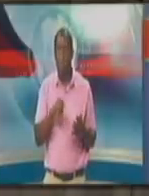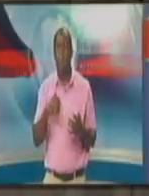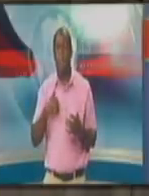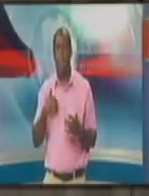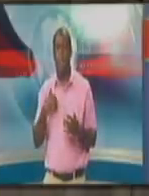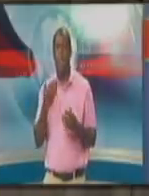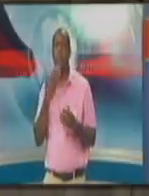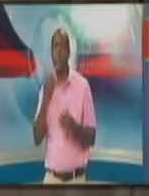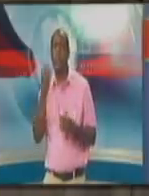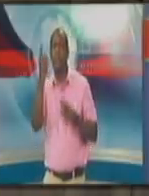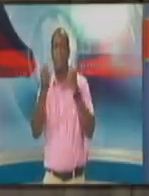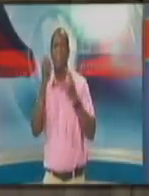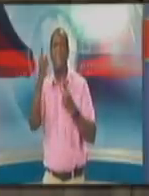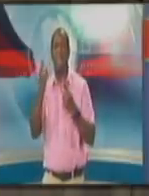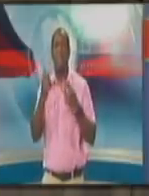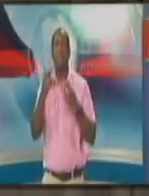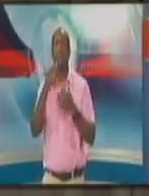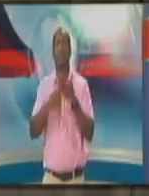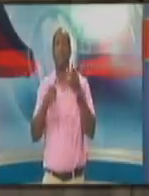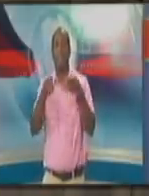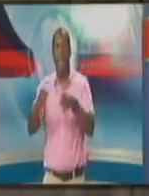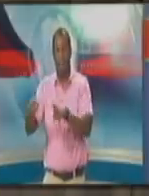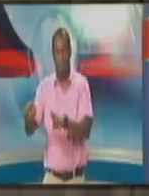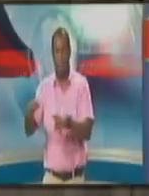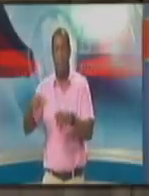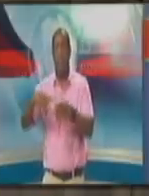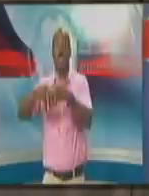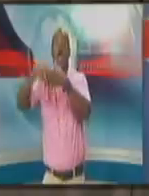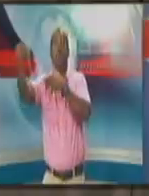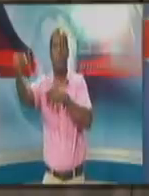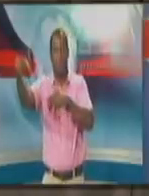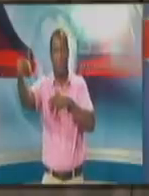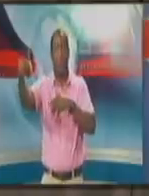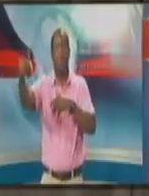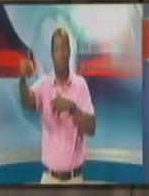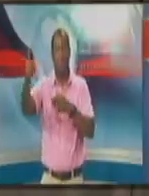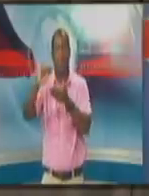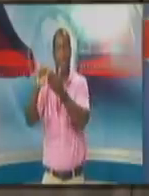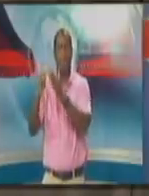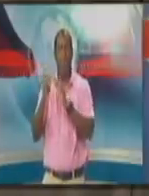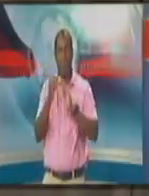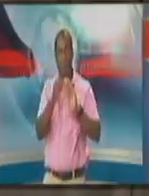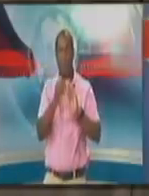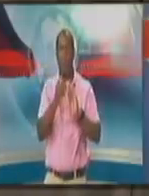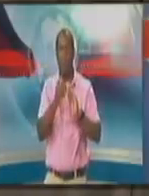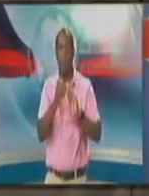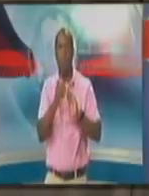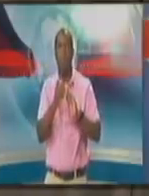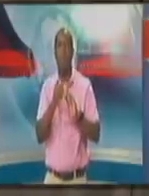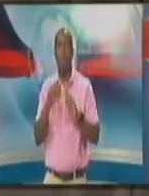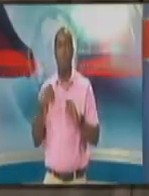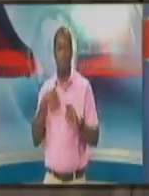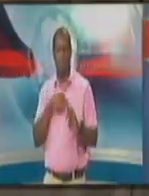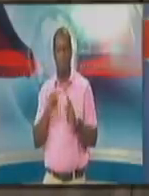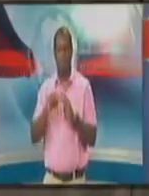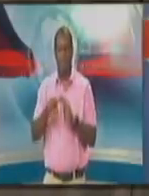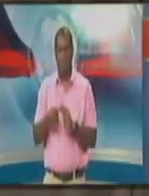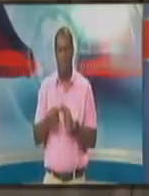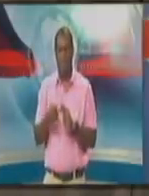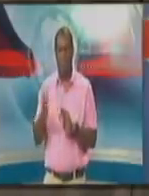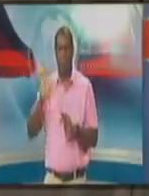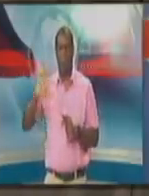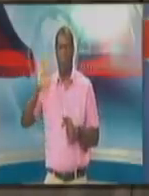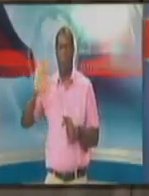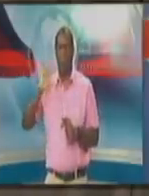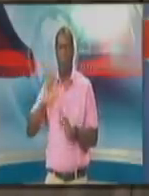of them were positive. Gives us a good idea of community spread or lack thereof. And as I said, it goes way back to the 7th of March. So it gives